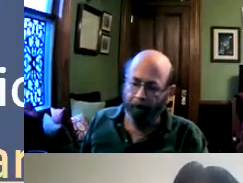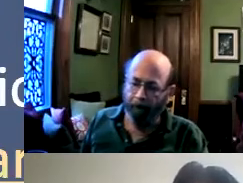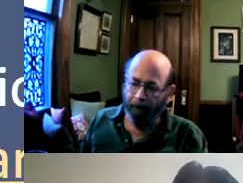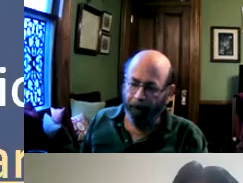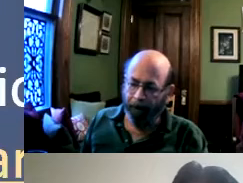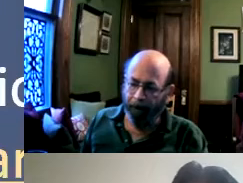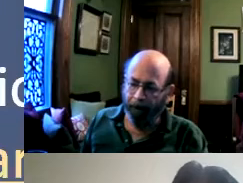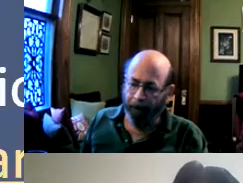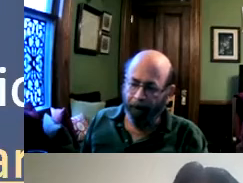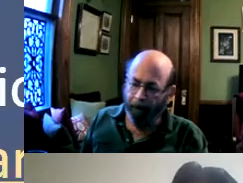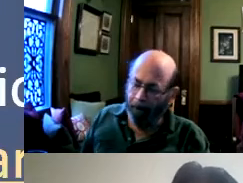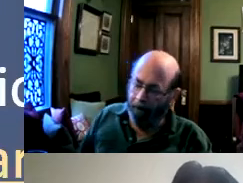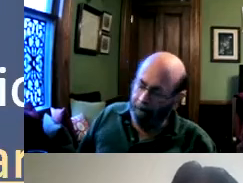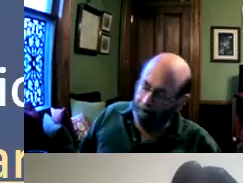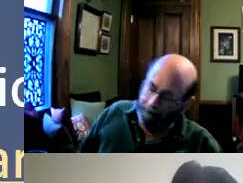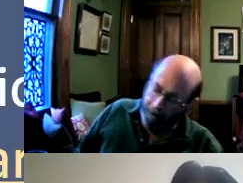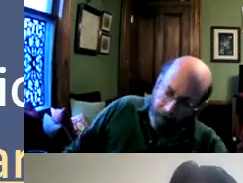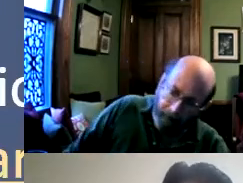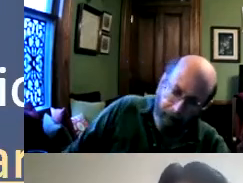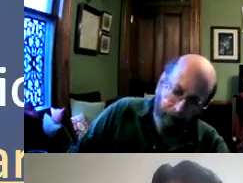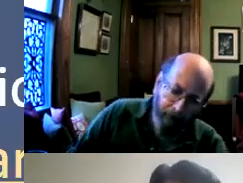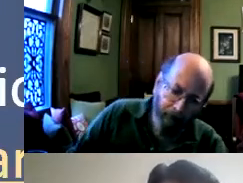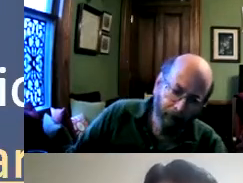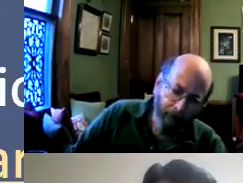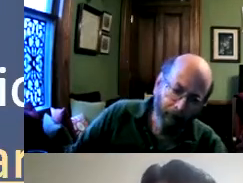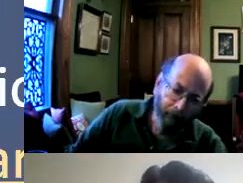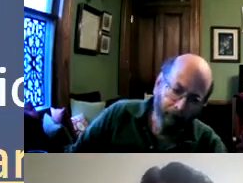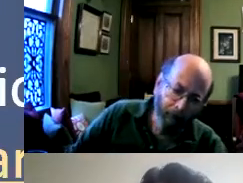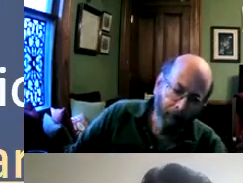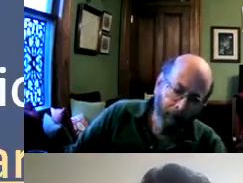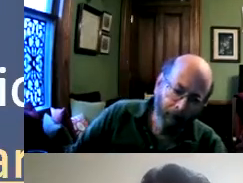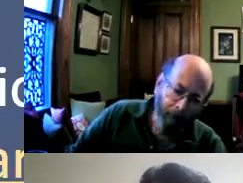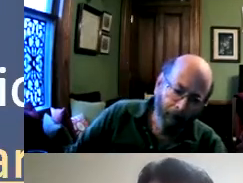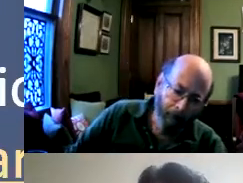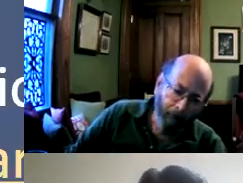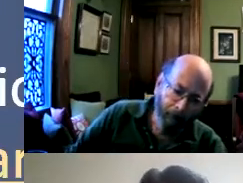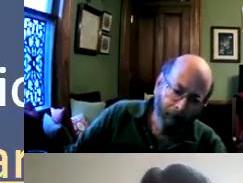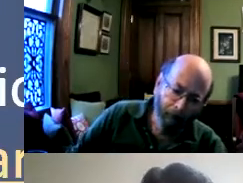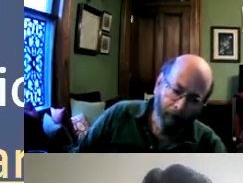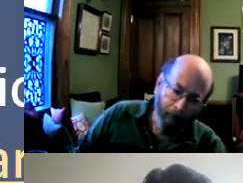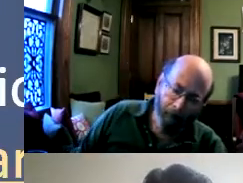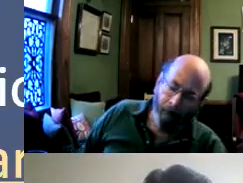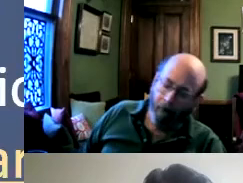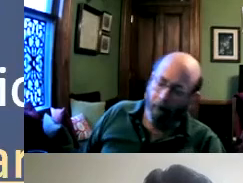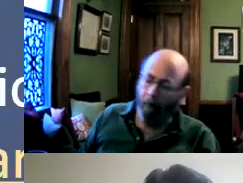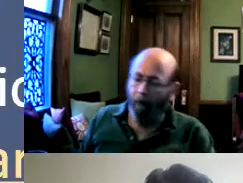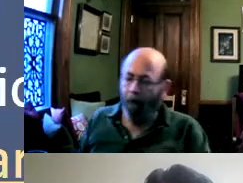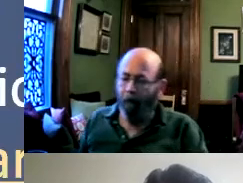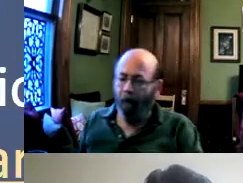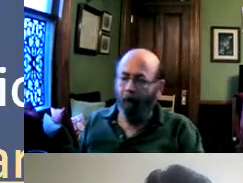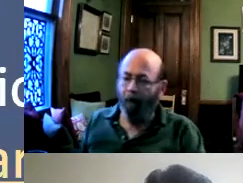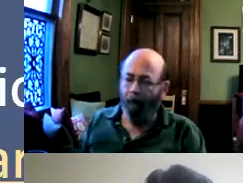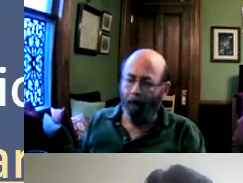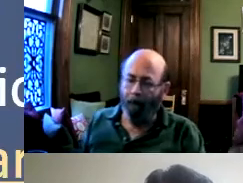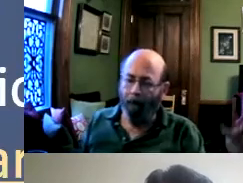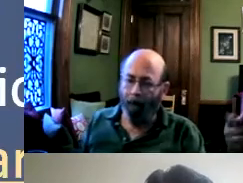Next question, Ricardo. All right, so seems like we don't have more hands being raised. We can maybe move to questions in the